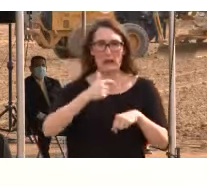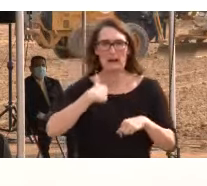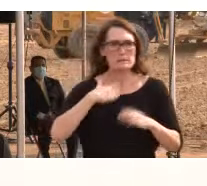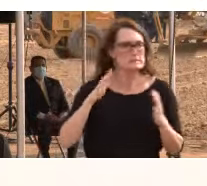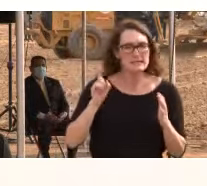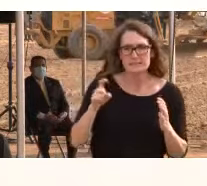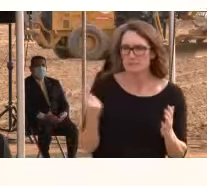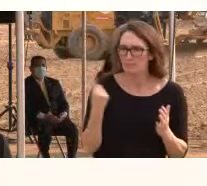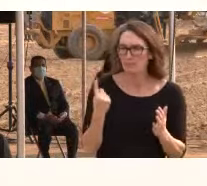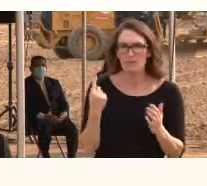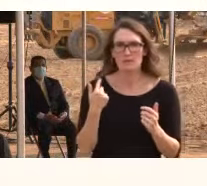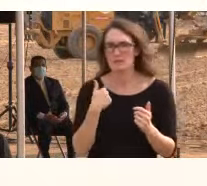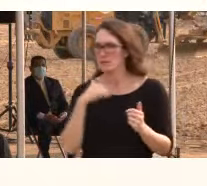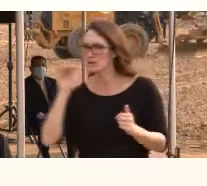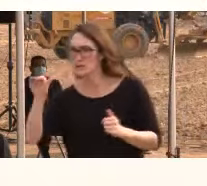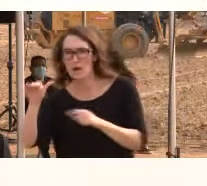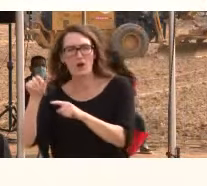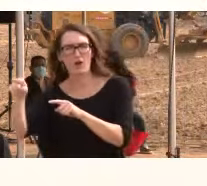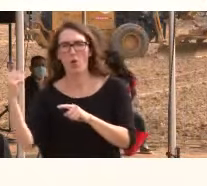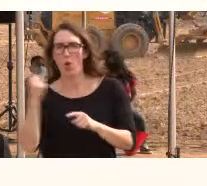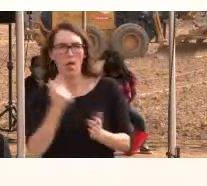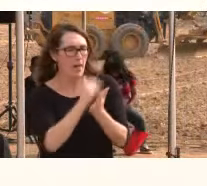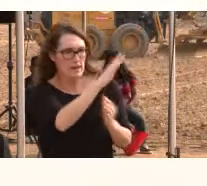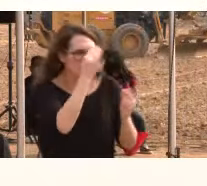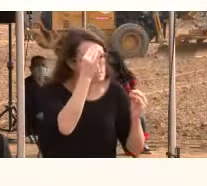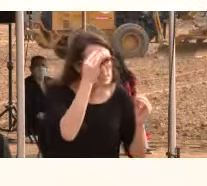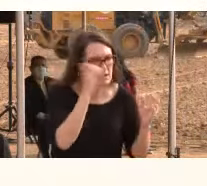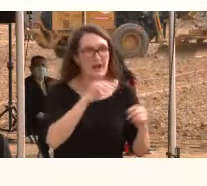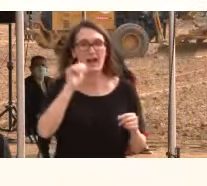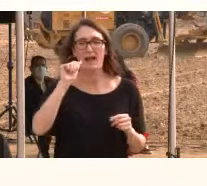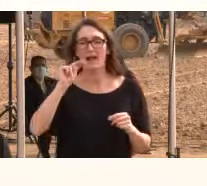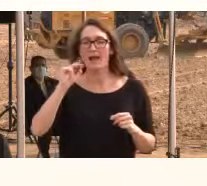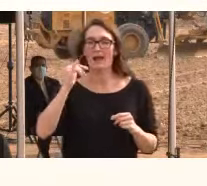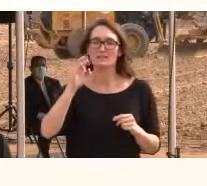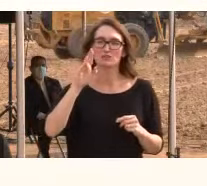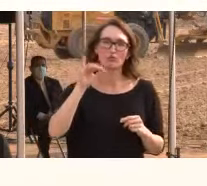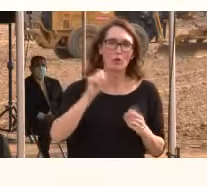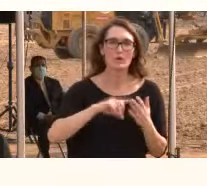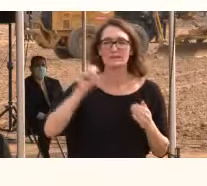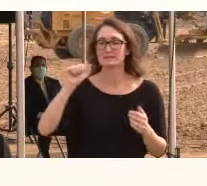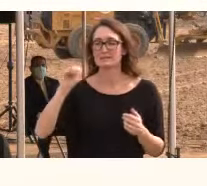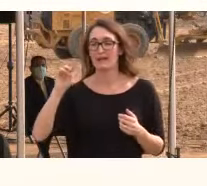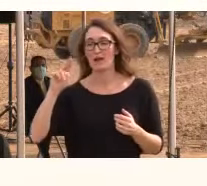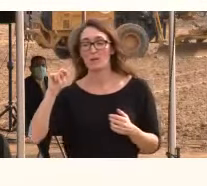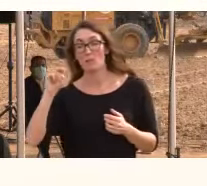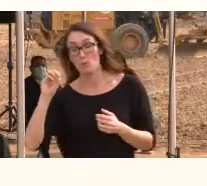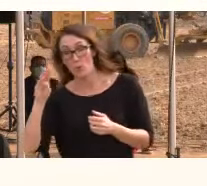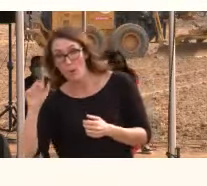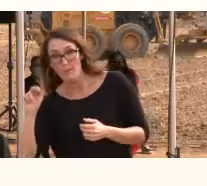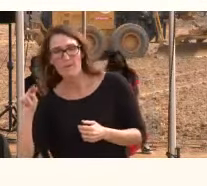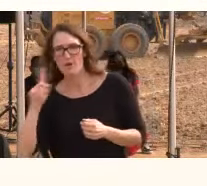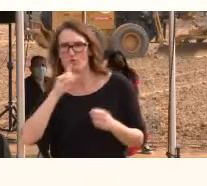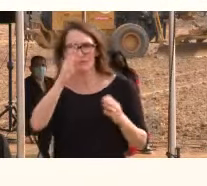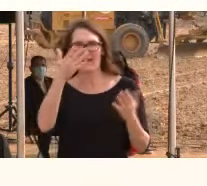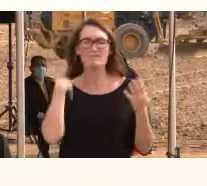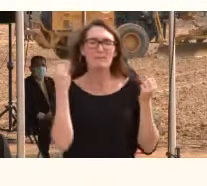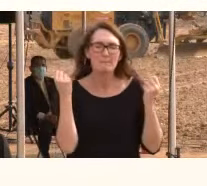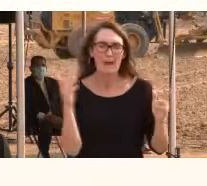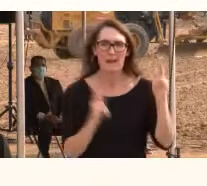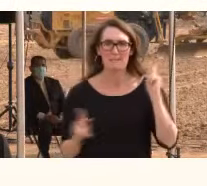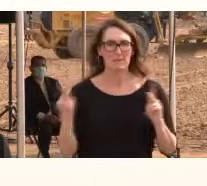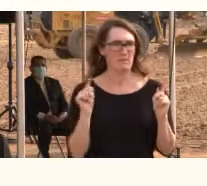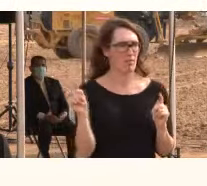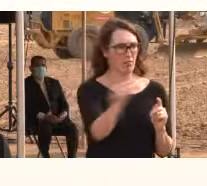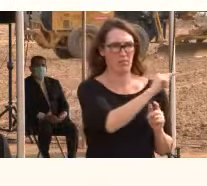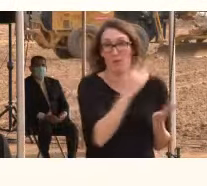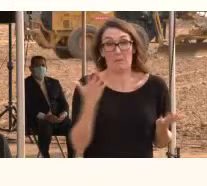to have a conversation. She would help me brainstorm. Angie Rios, Sam Norman, There are so many giants who helped lift